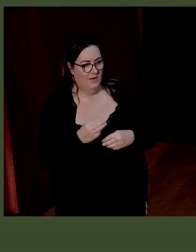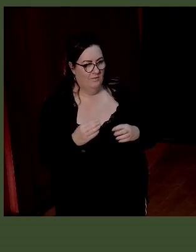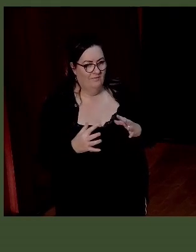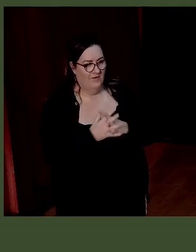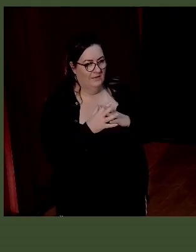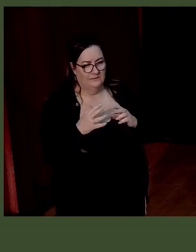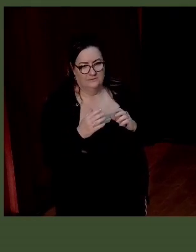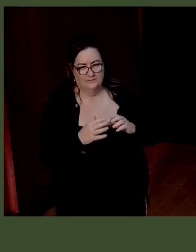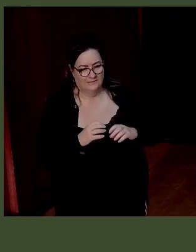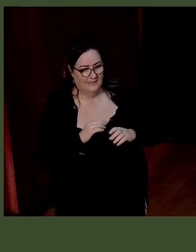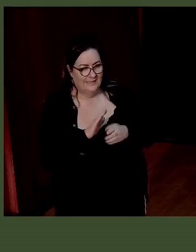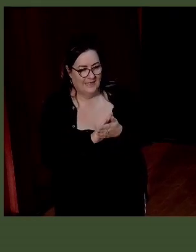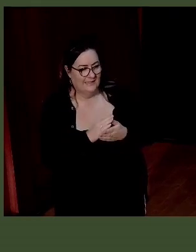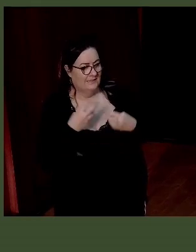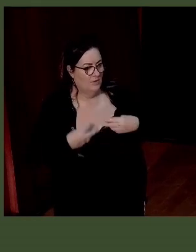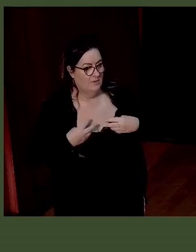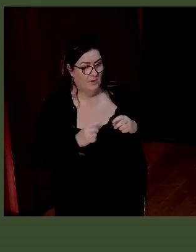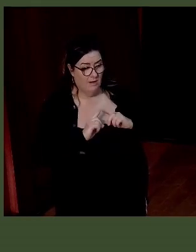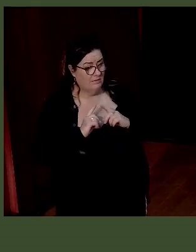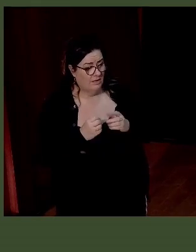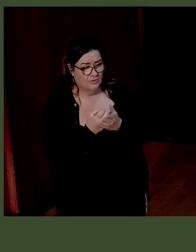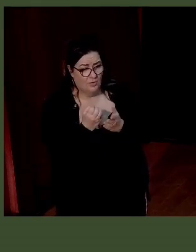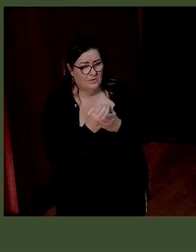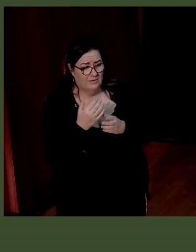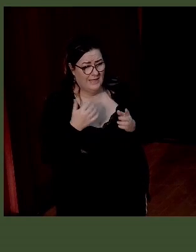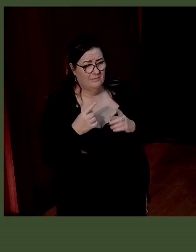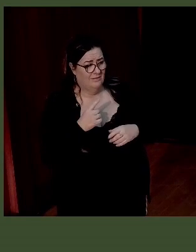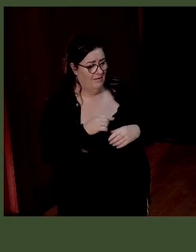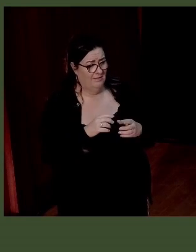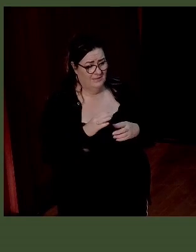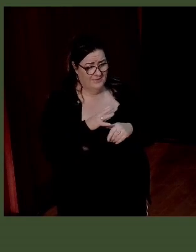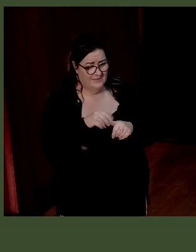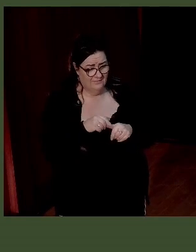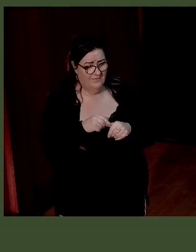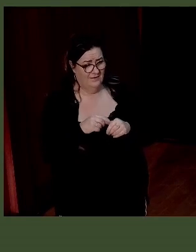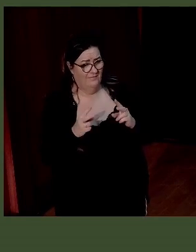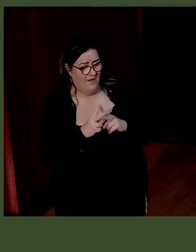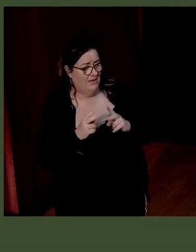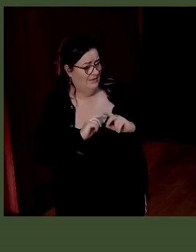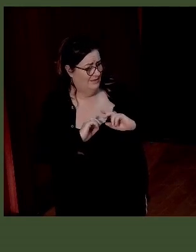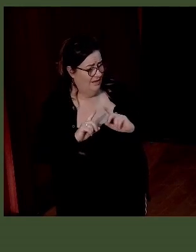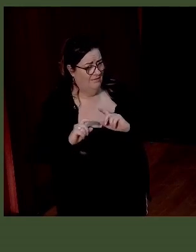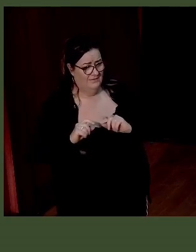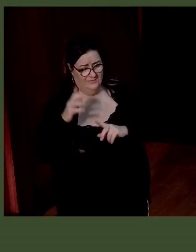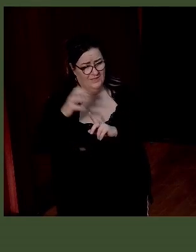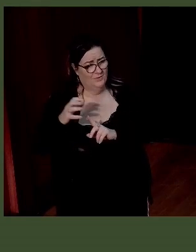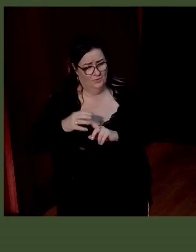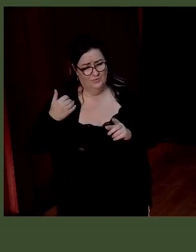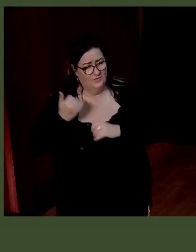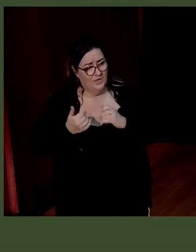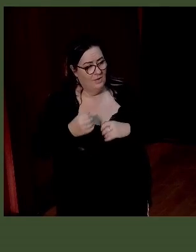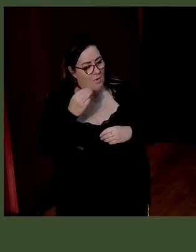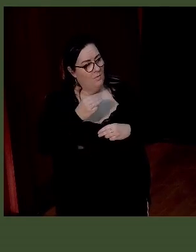violence against women, by ongoing revelations of the specifically gendered nature of the violence of institutionalisation, and